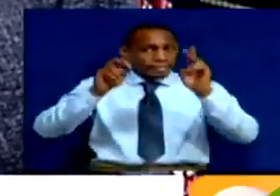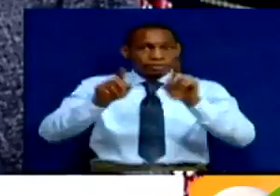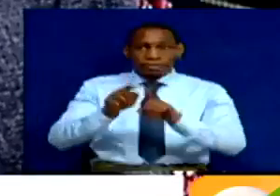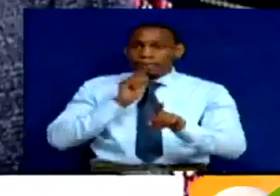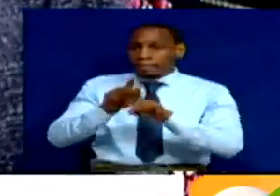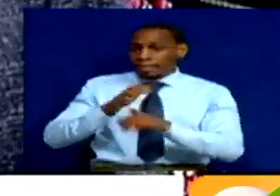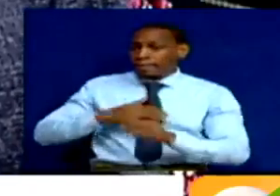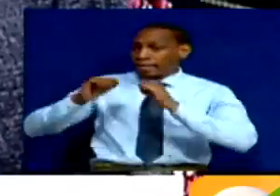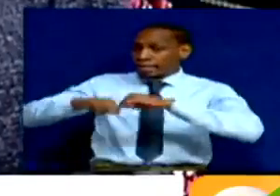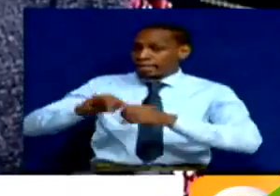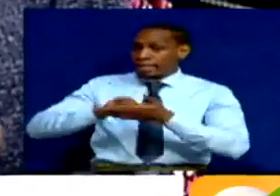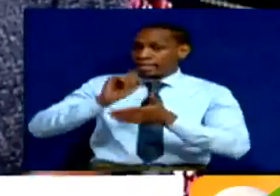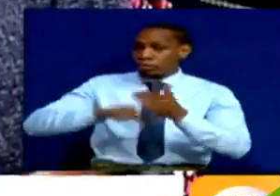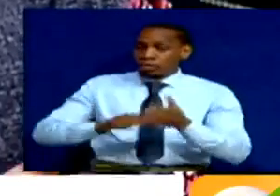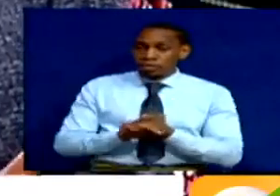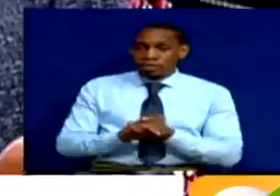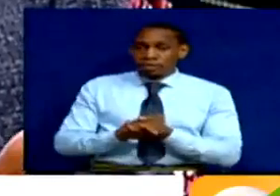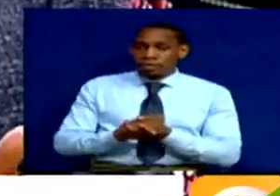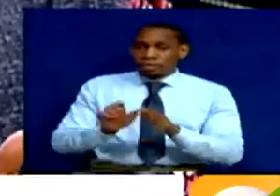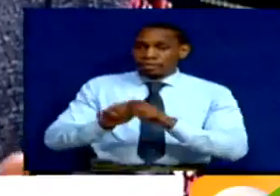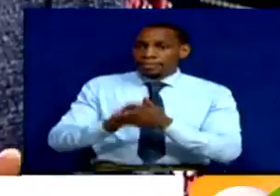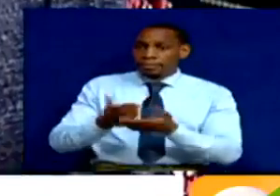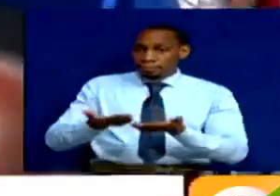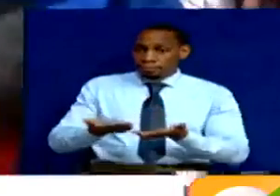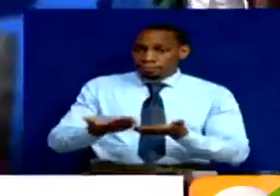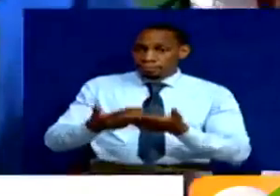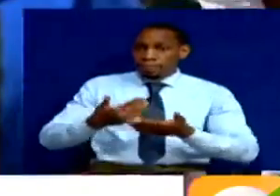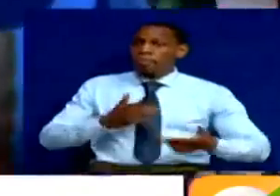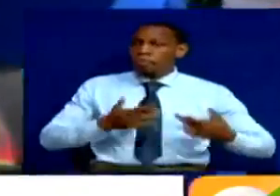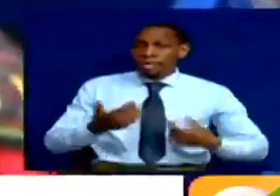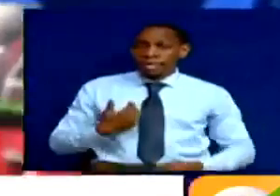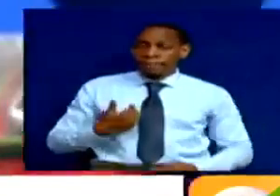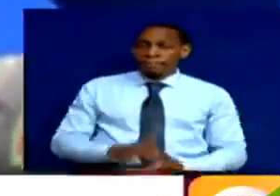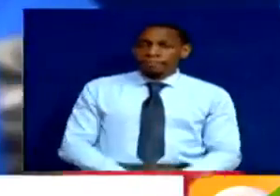my brother here will agree with me, that we raised even the last 2 or 3 years.